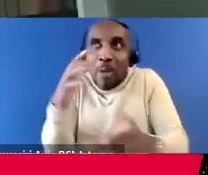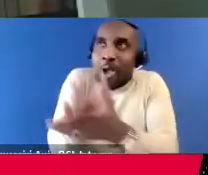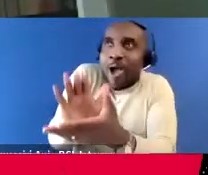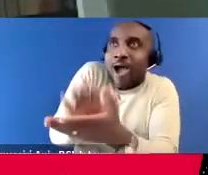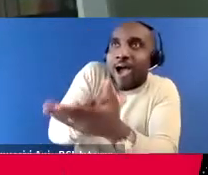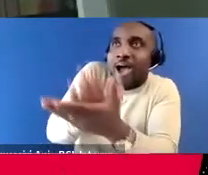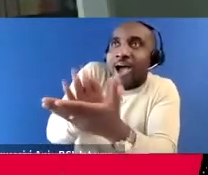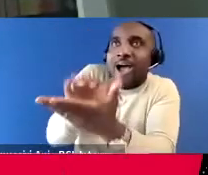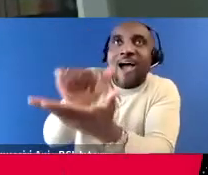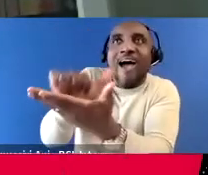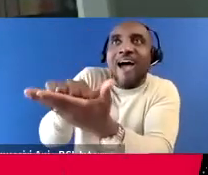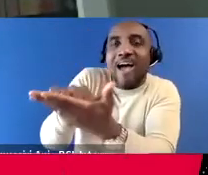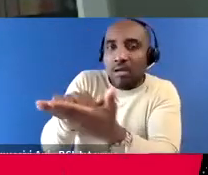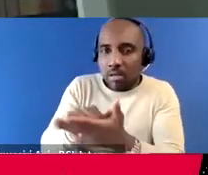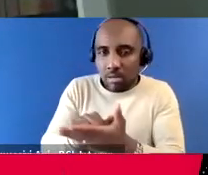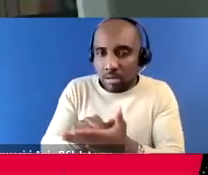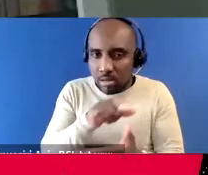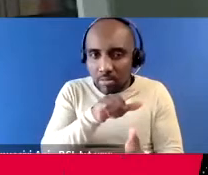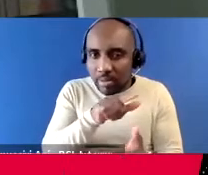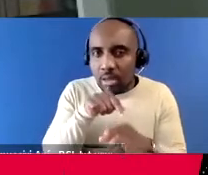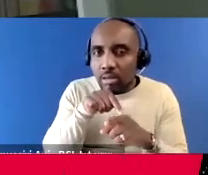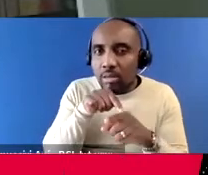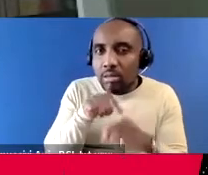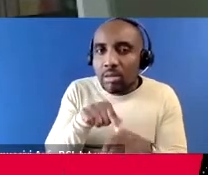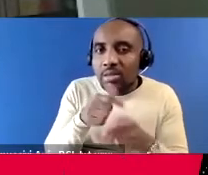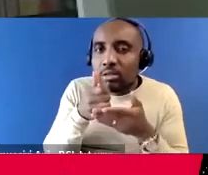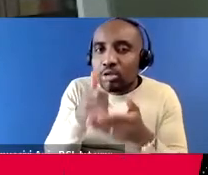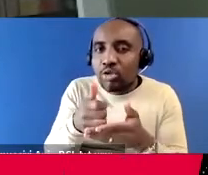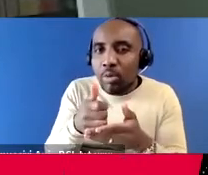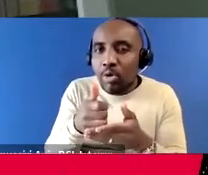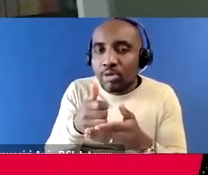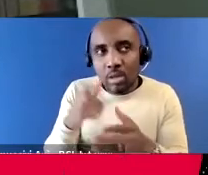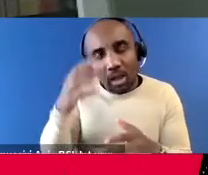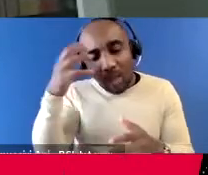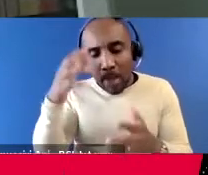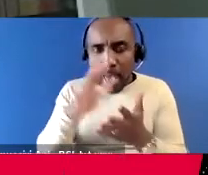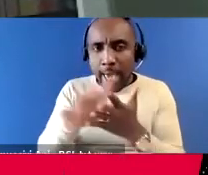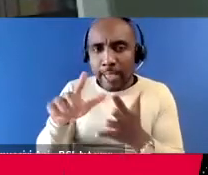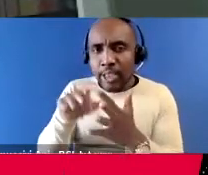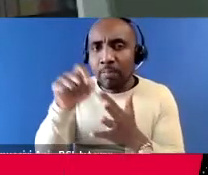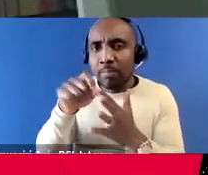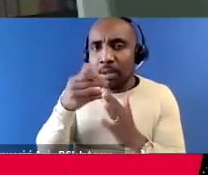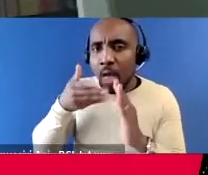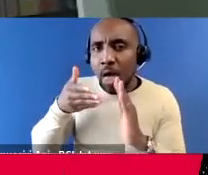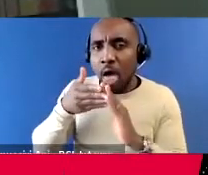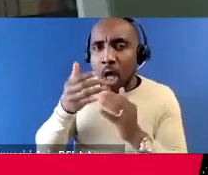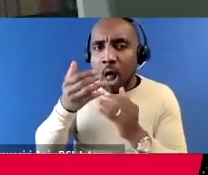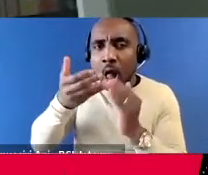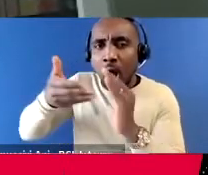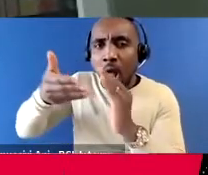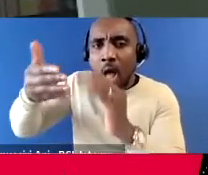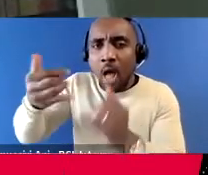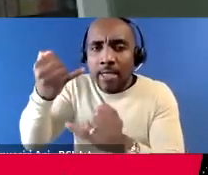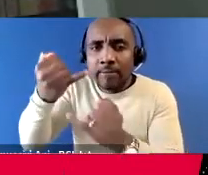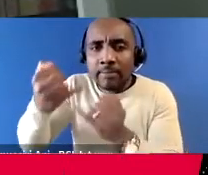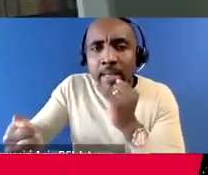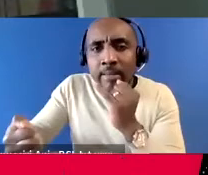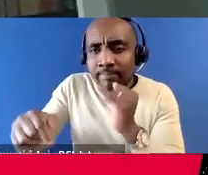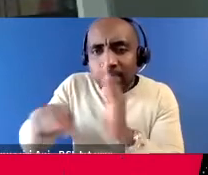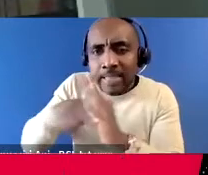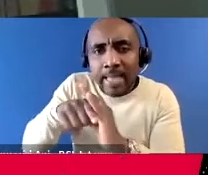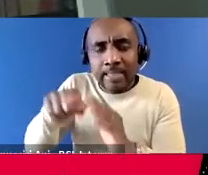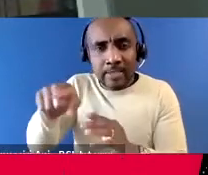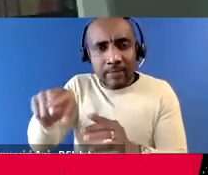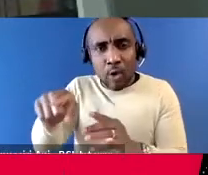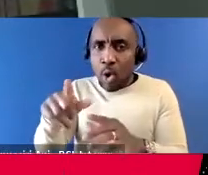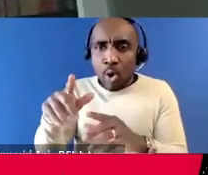also pushing government lines on the HDP as terrorists, as students being terrorists, as women who protest on the